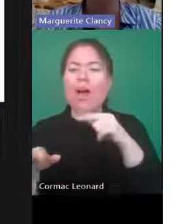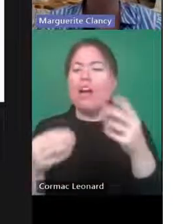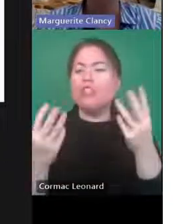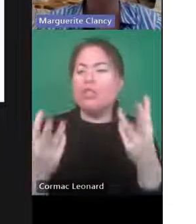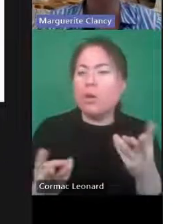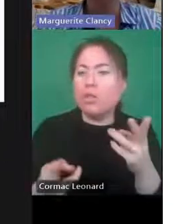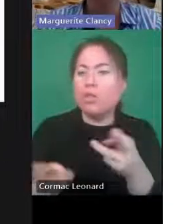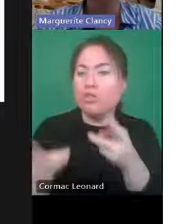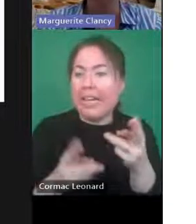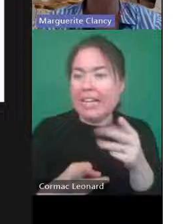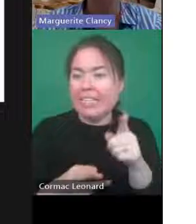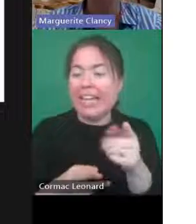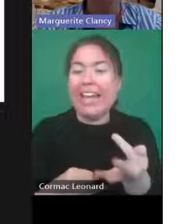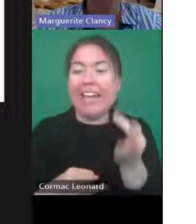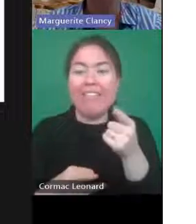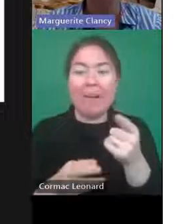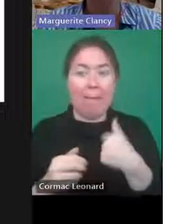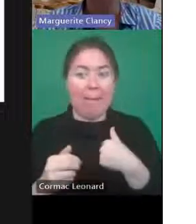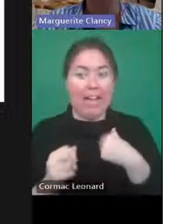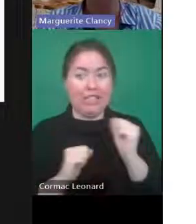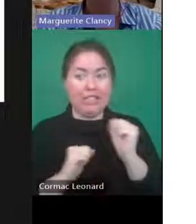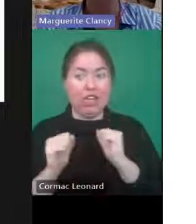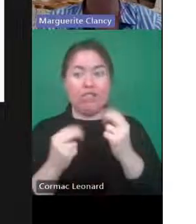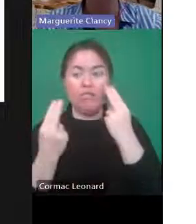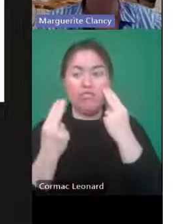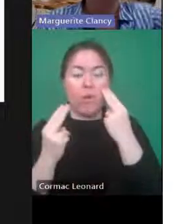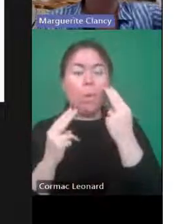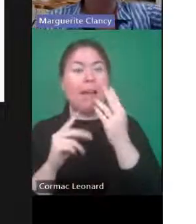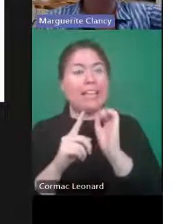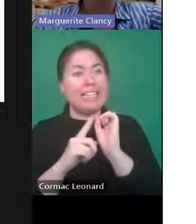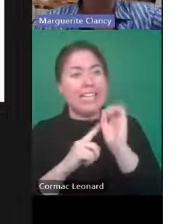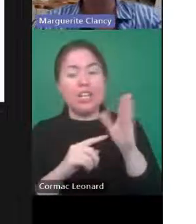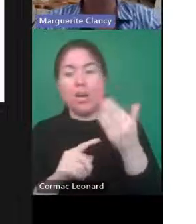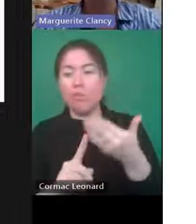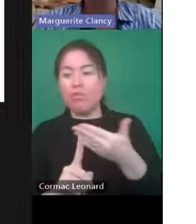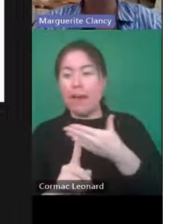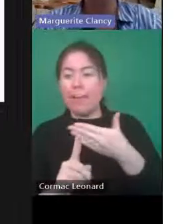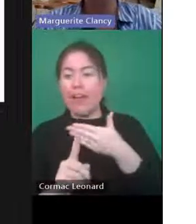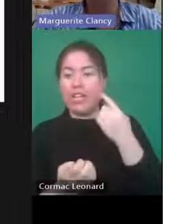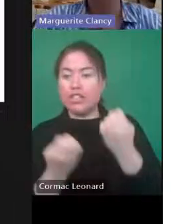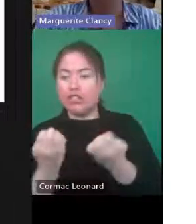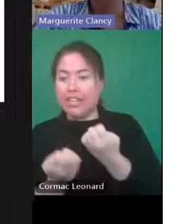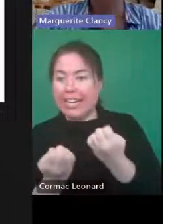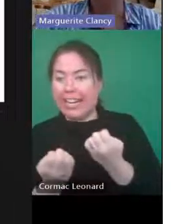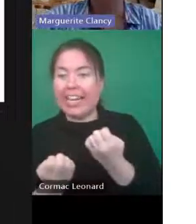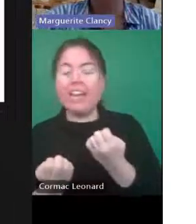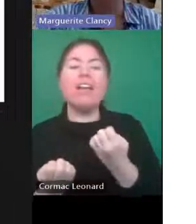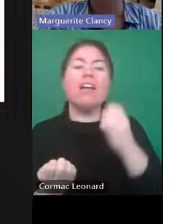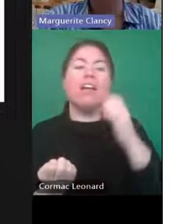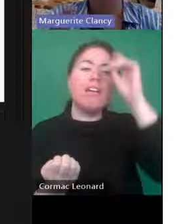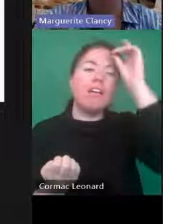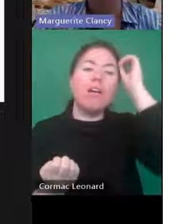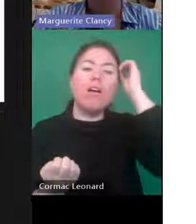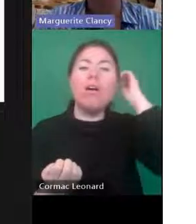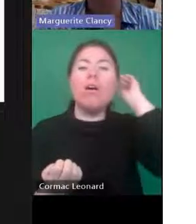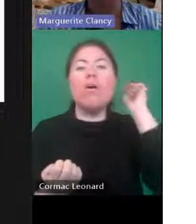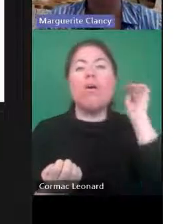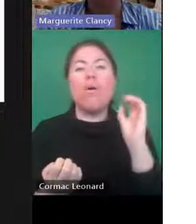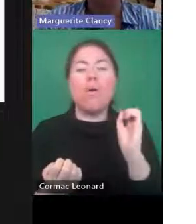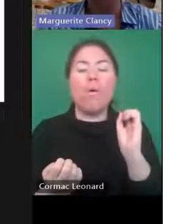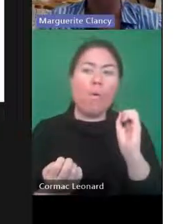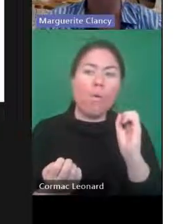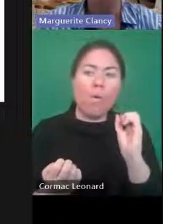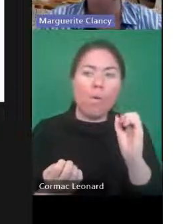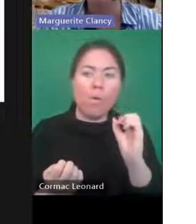are a service that normally submits a preliminary screening form, I need to state that we have